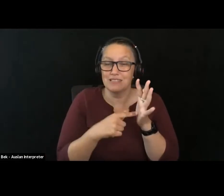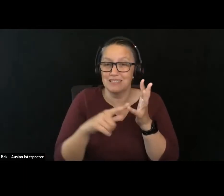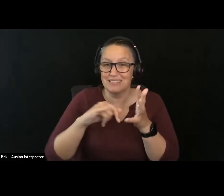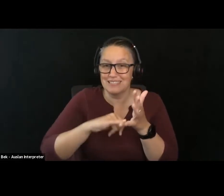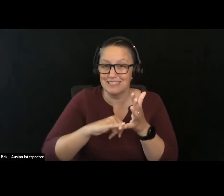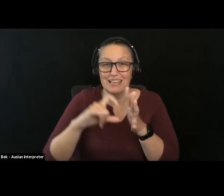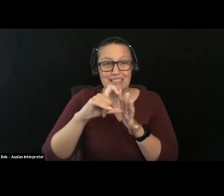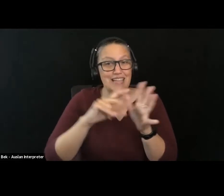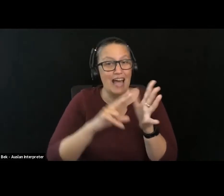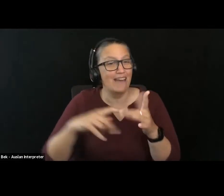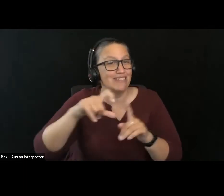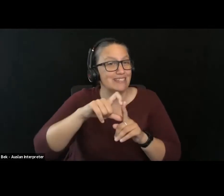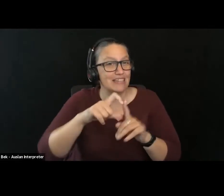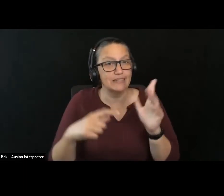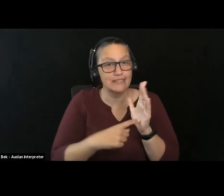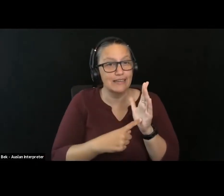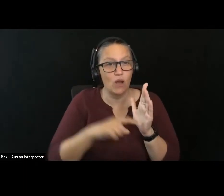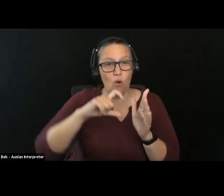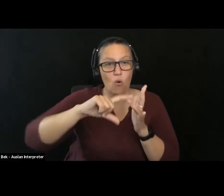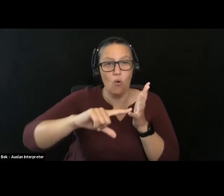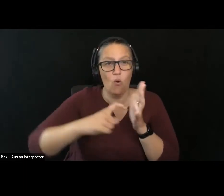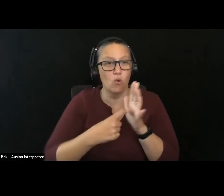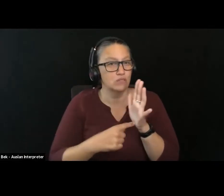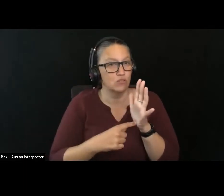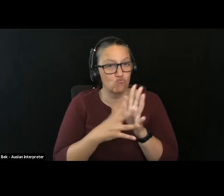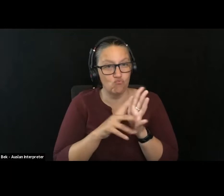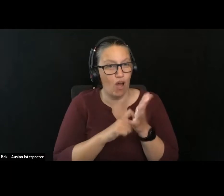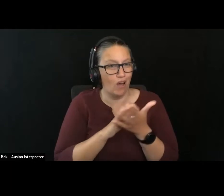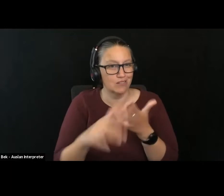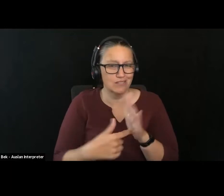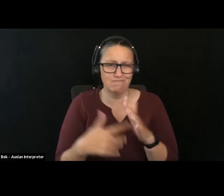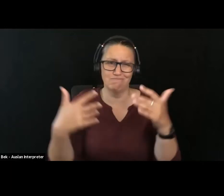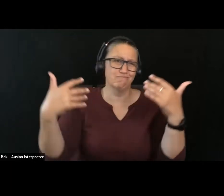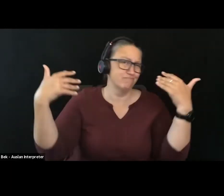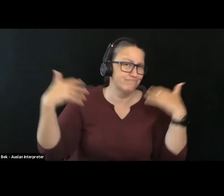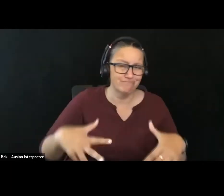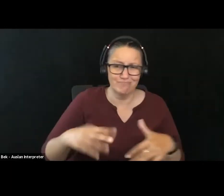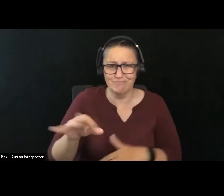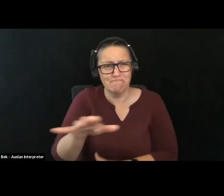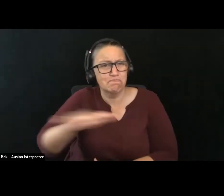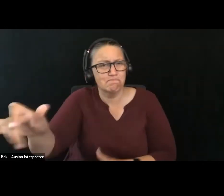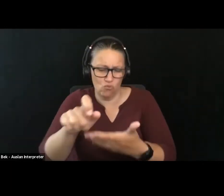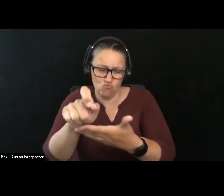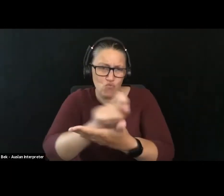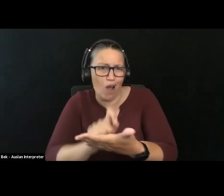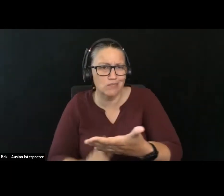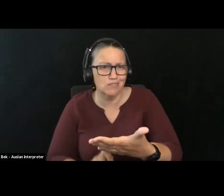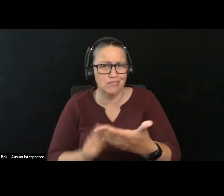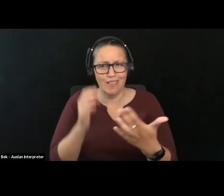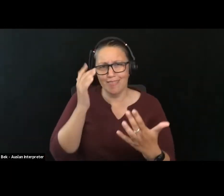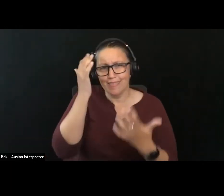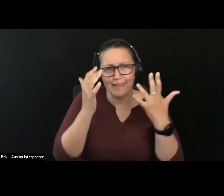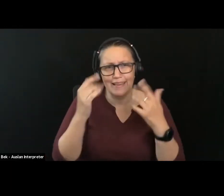one of those delicious individuals who combines profound talent for writing and thinking and